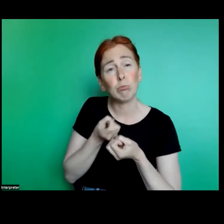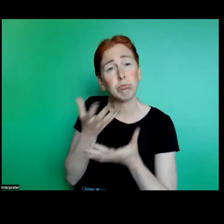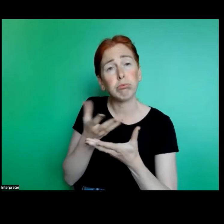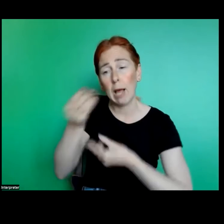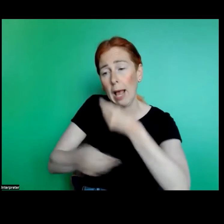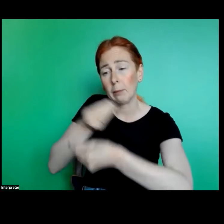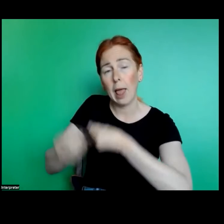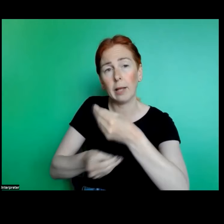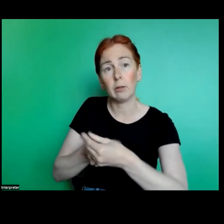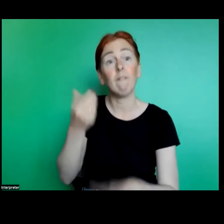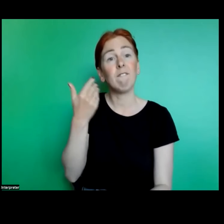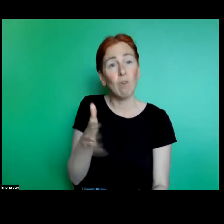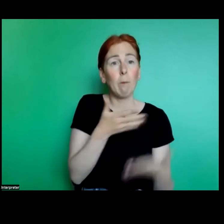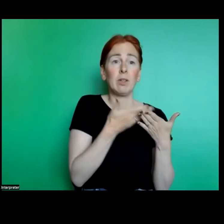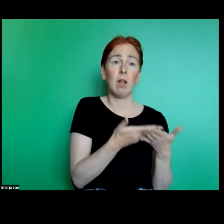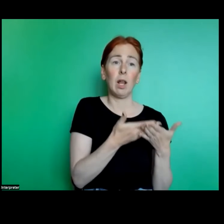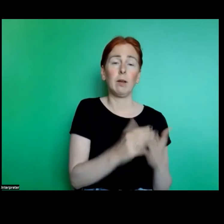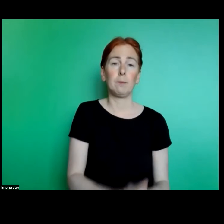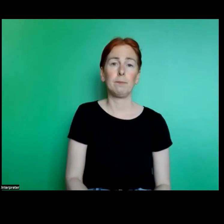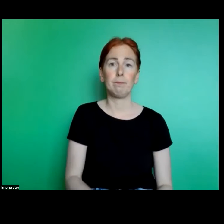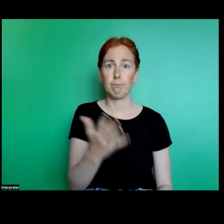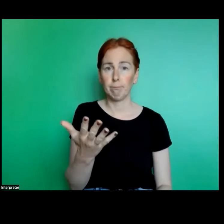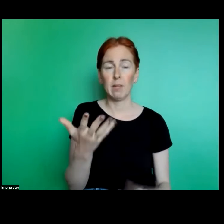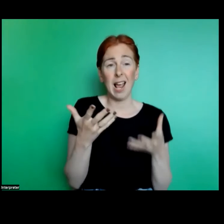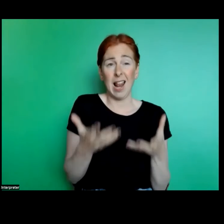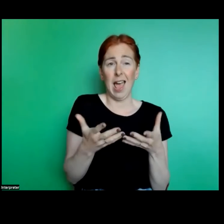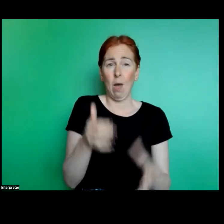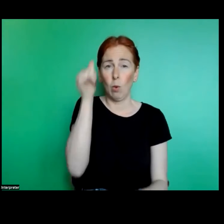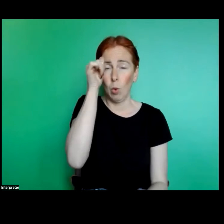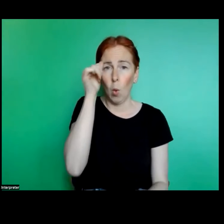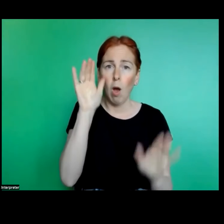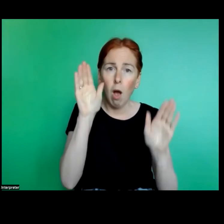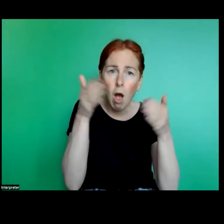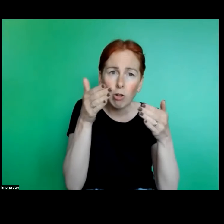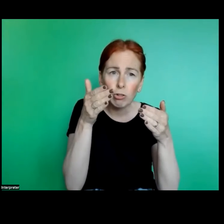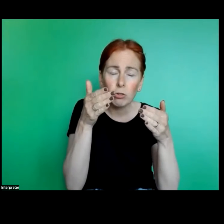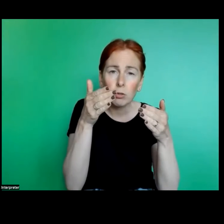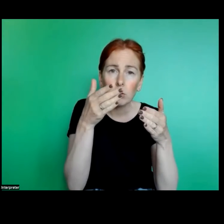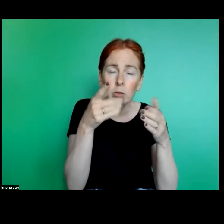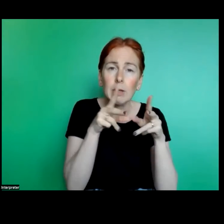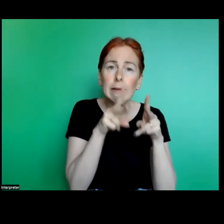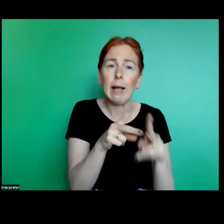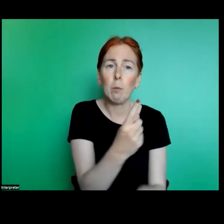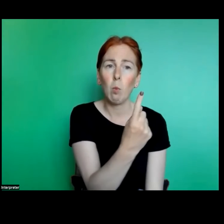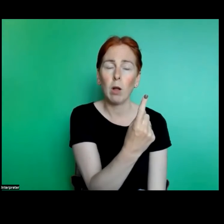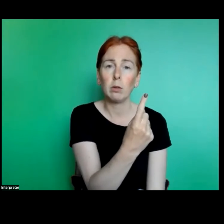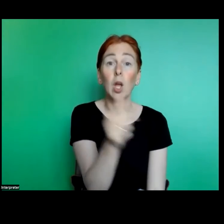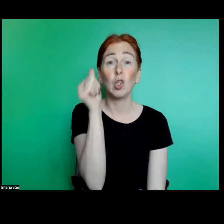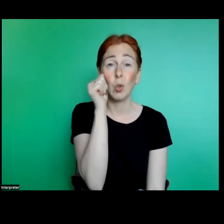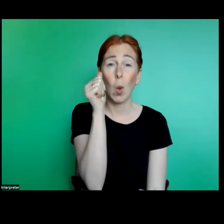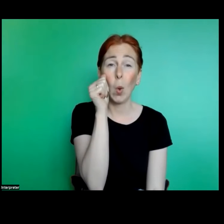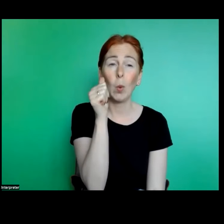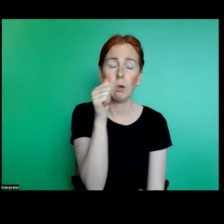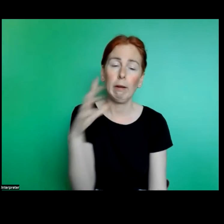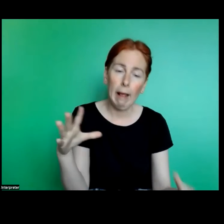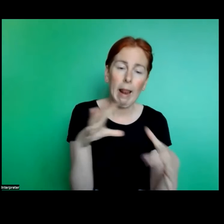know that type 1 is associated with, for example, earlier, more rapid sight loss, and